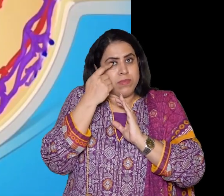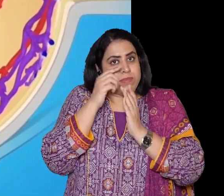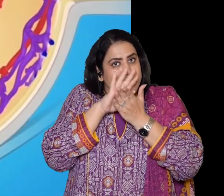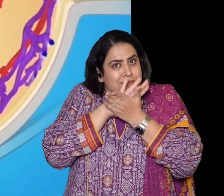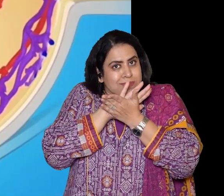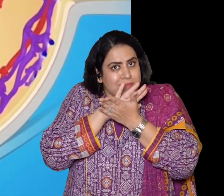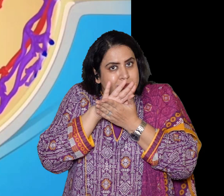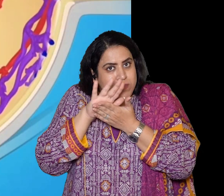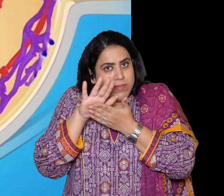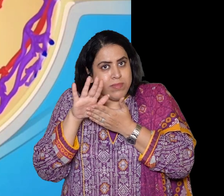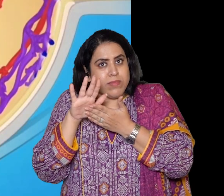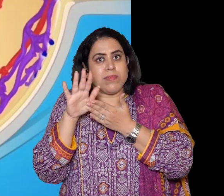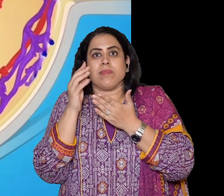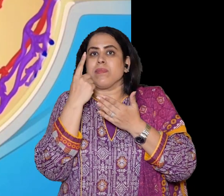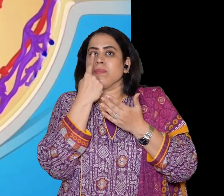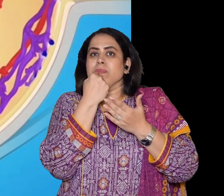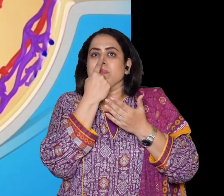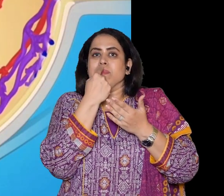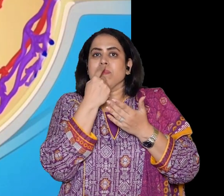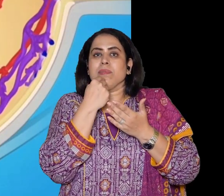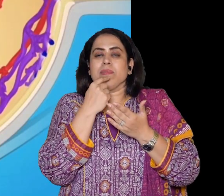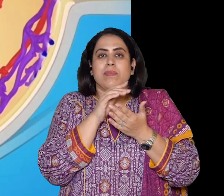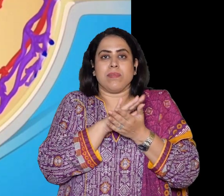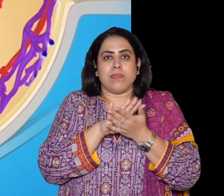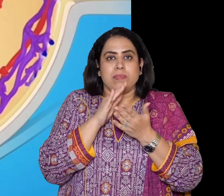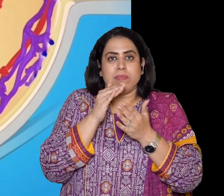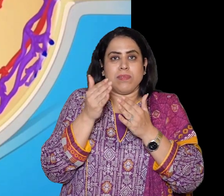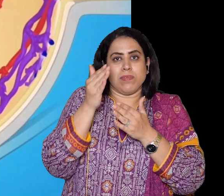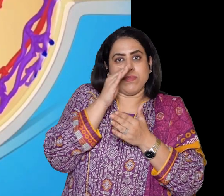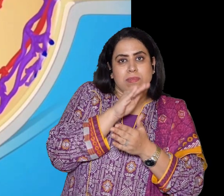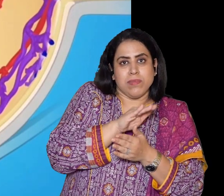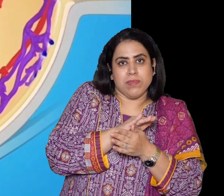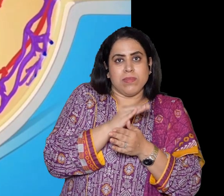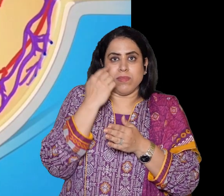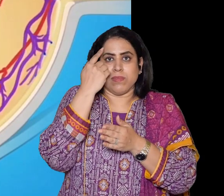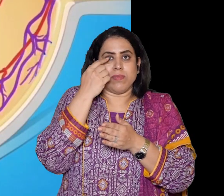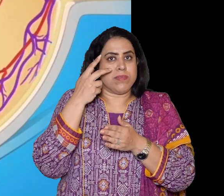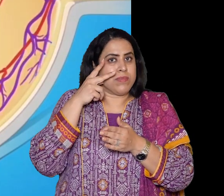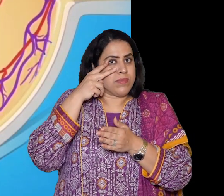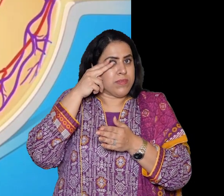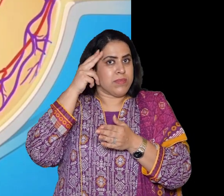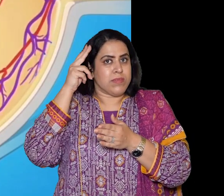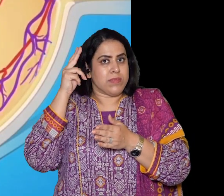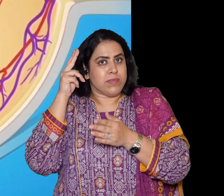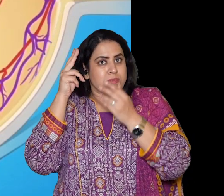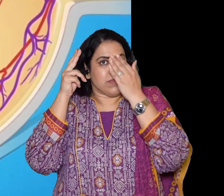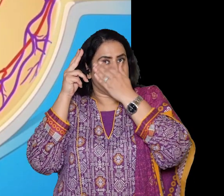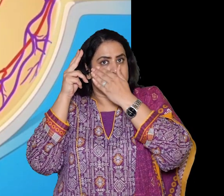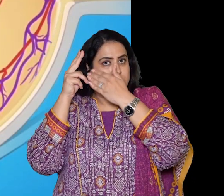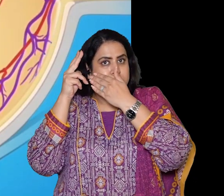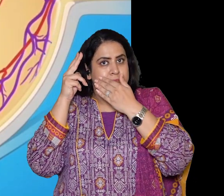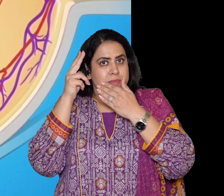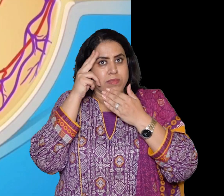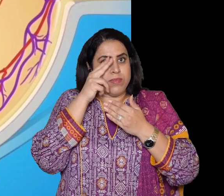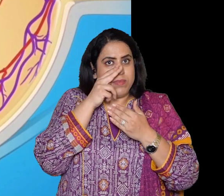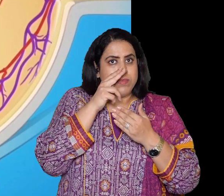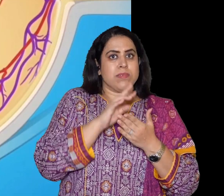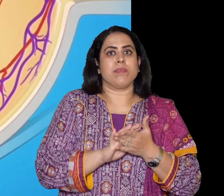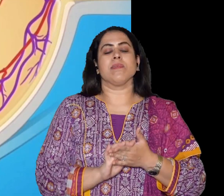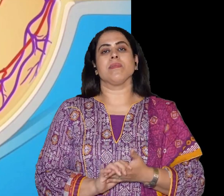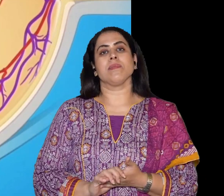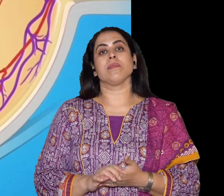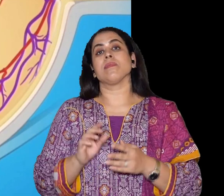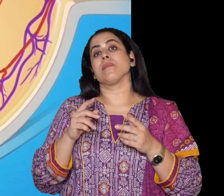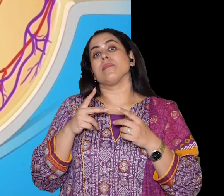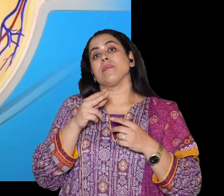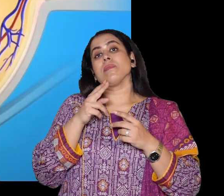eye, we clean all the blood, we straighten up the retina, and this particular